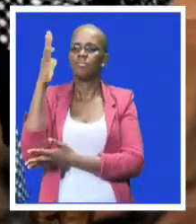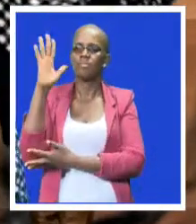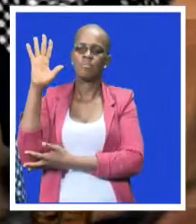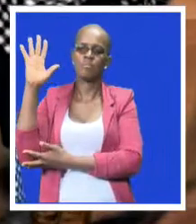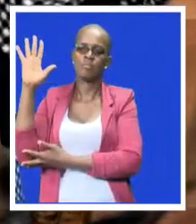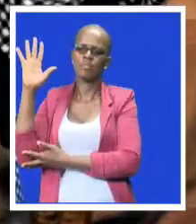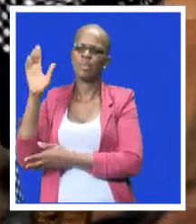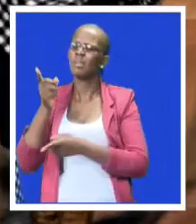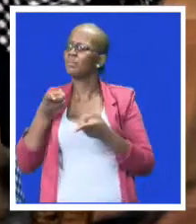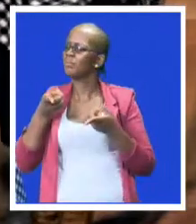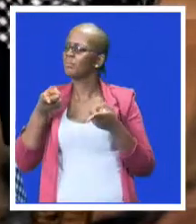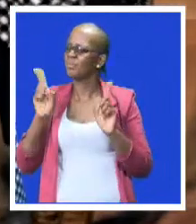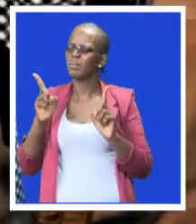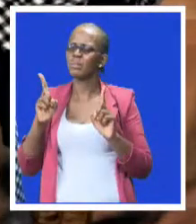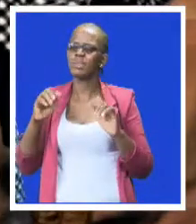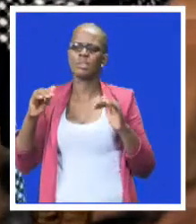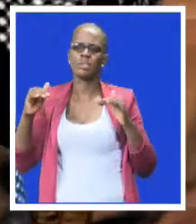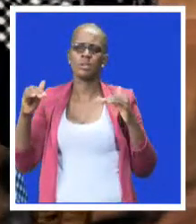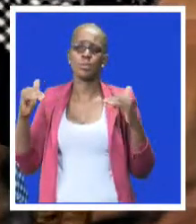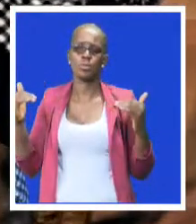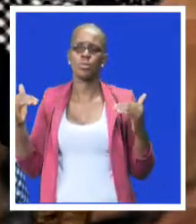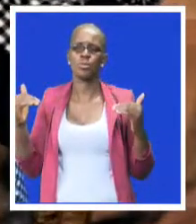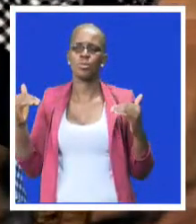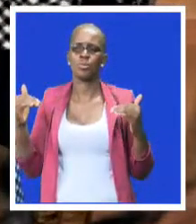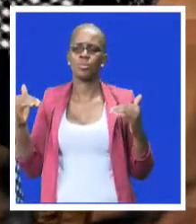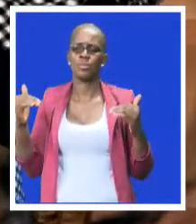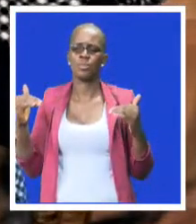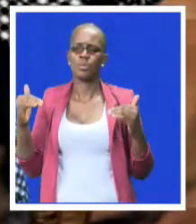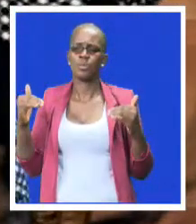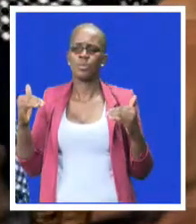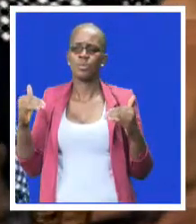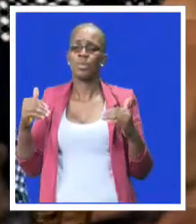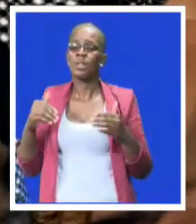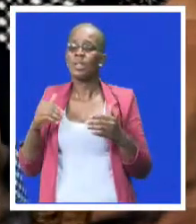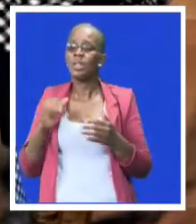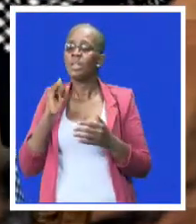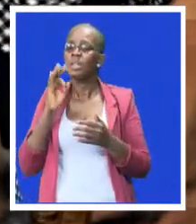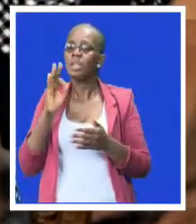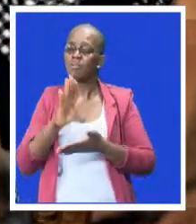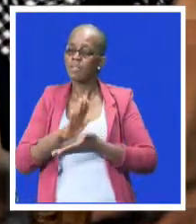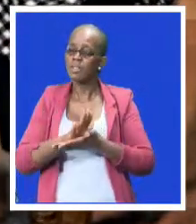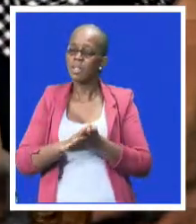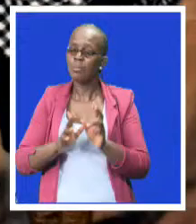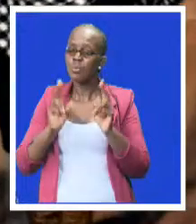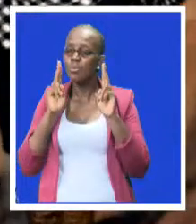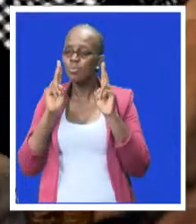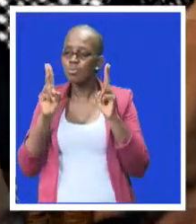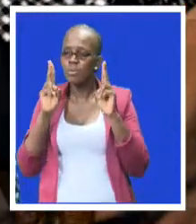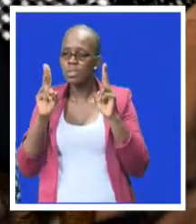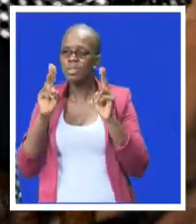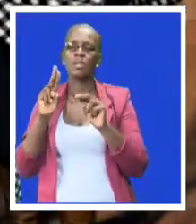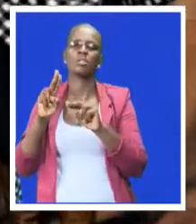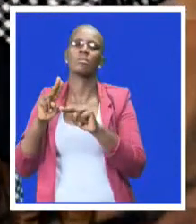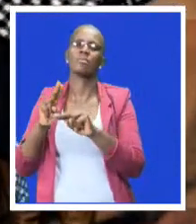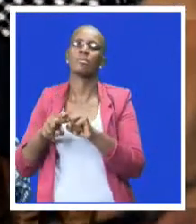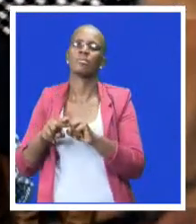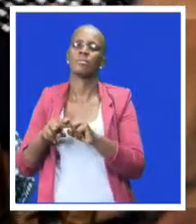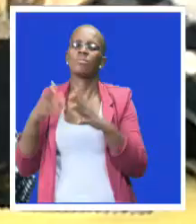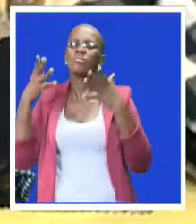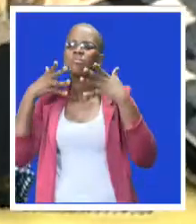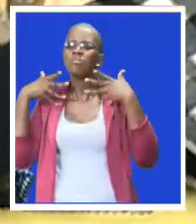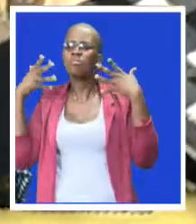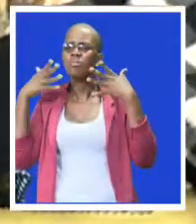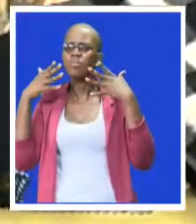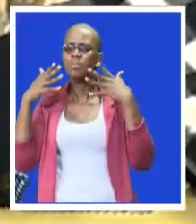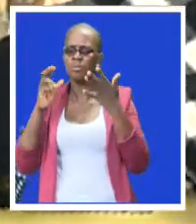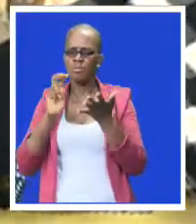just dangerous to us. That's why when we go to see them, sometimes we have to stand very far from them. And the next